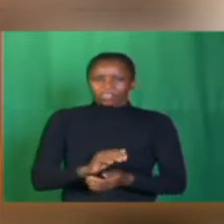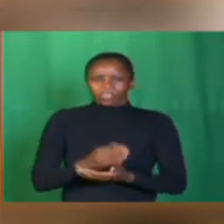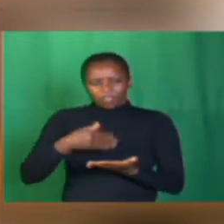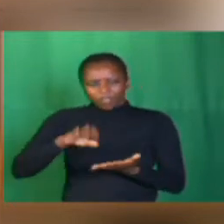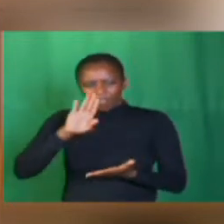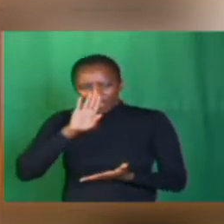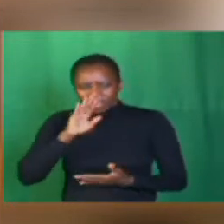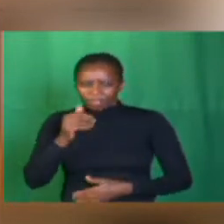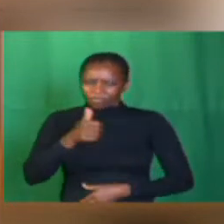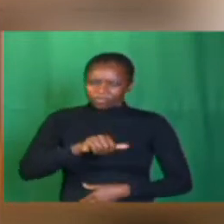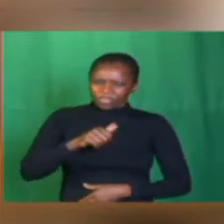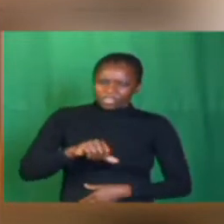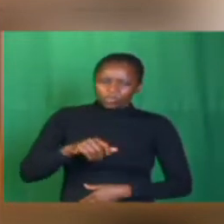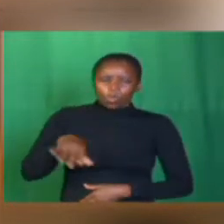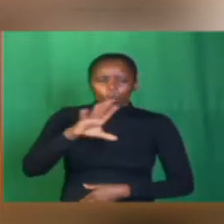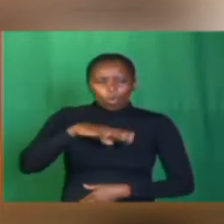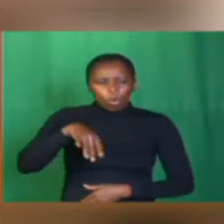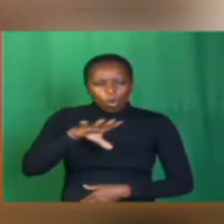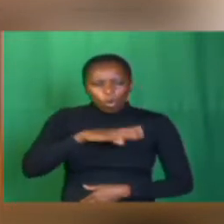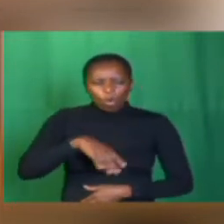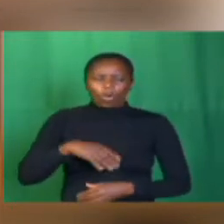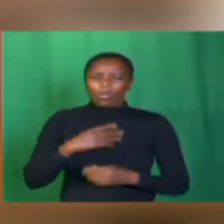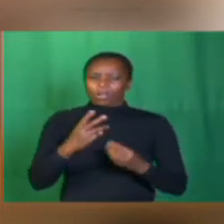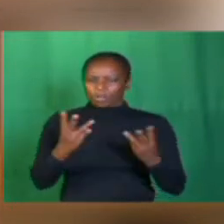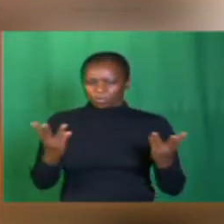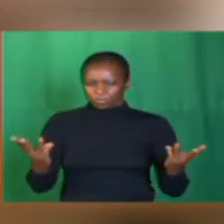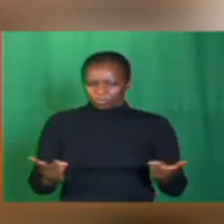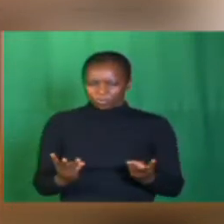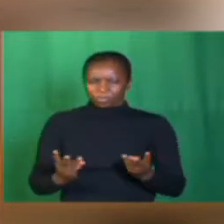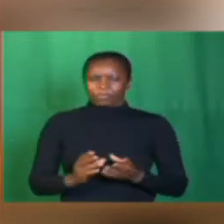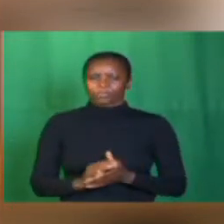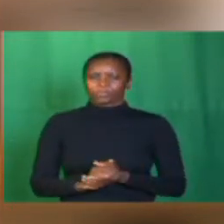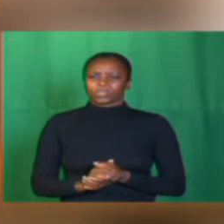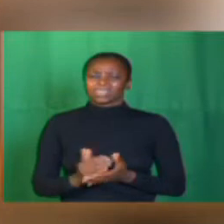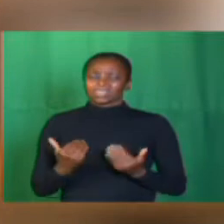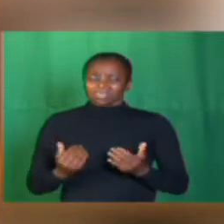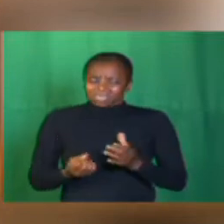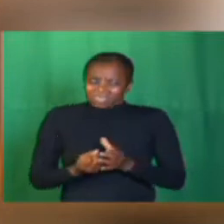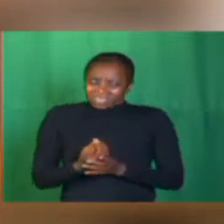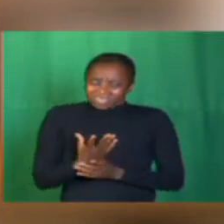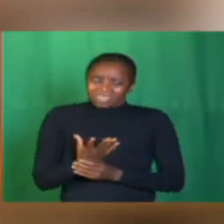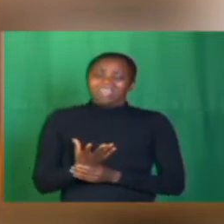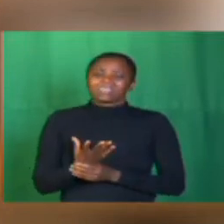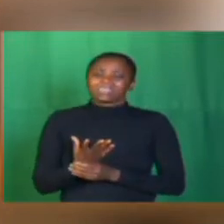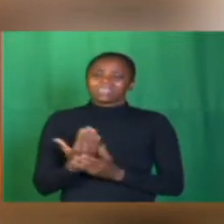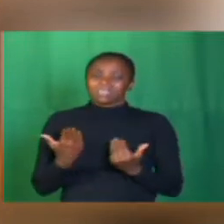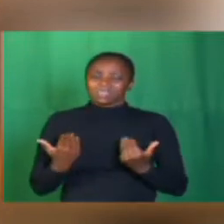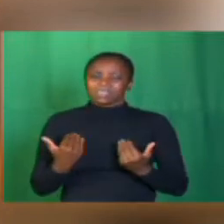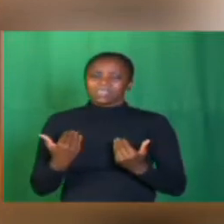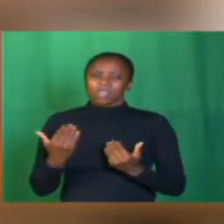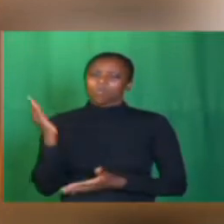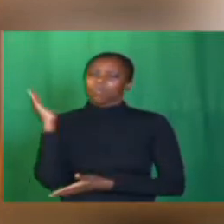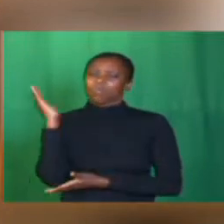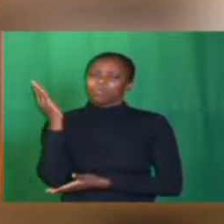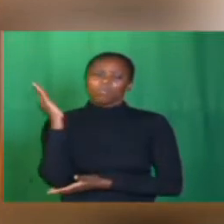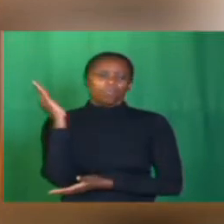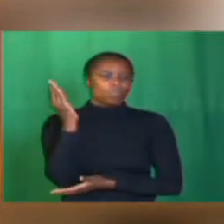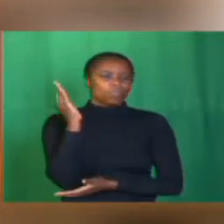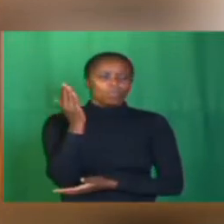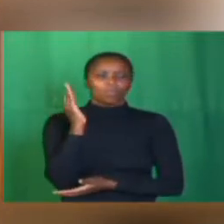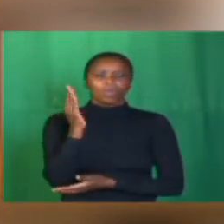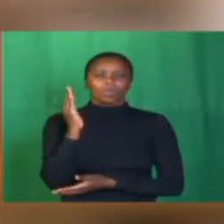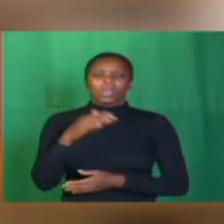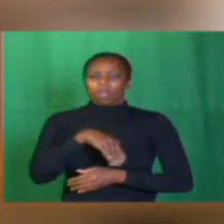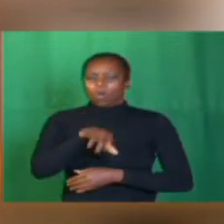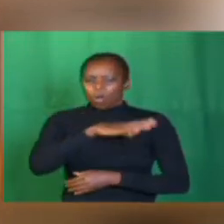to all nations. So in that way, they became evangelists, people who go out to preach the gospel